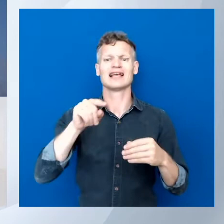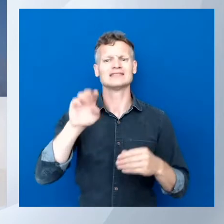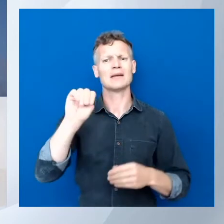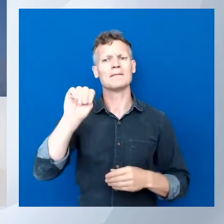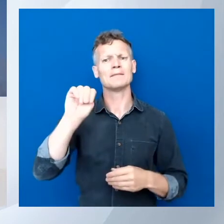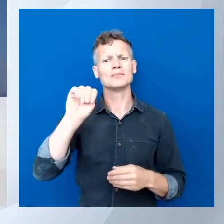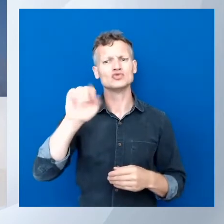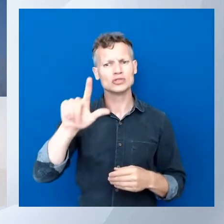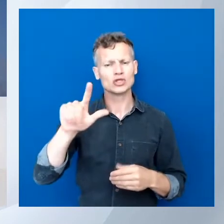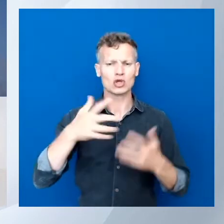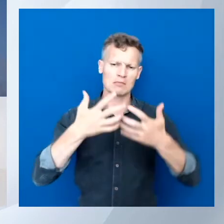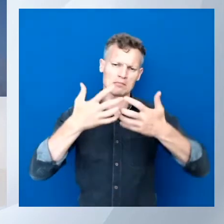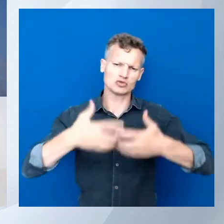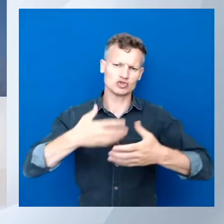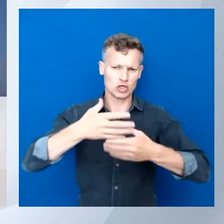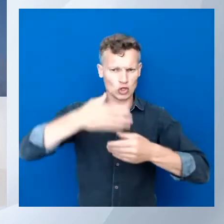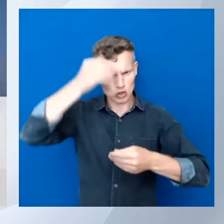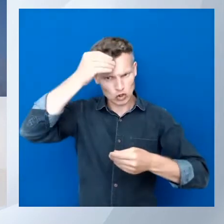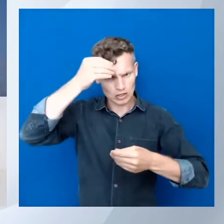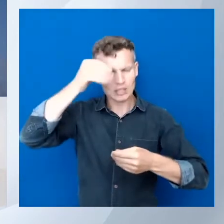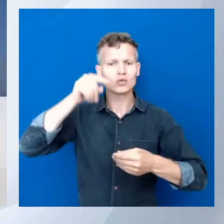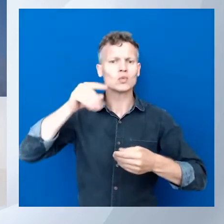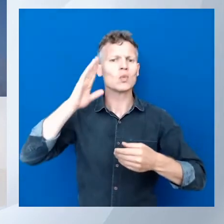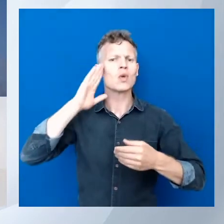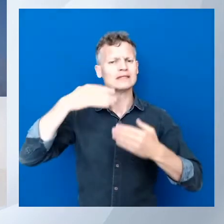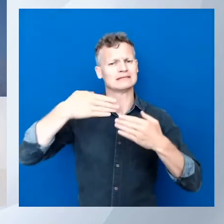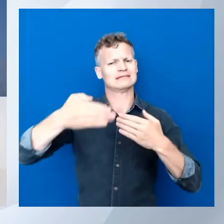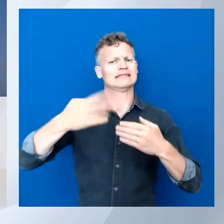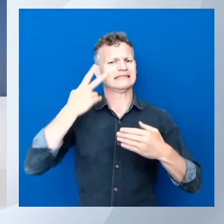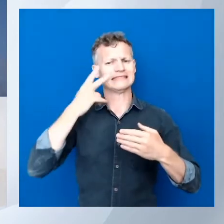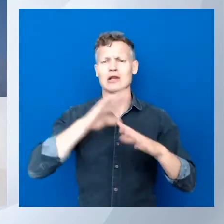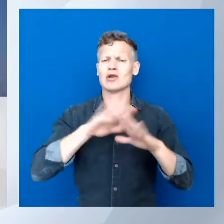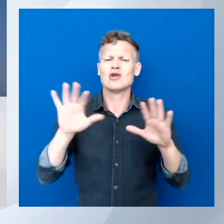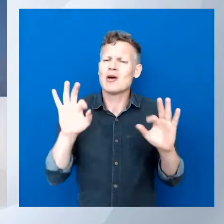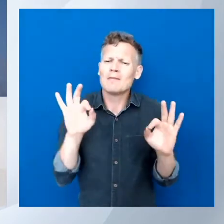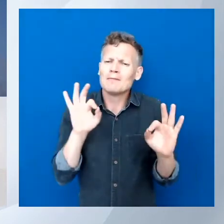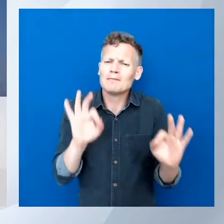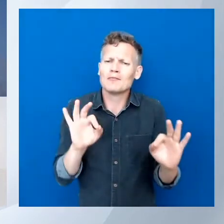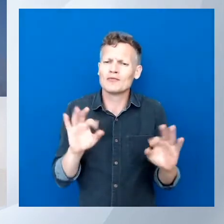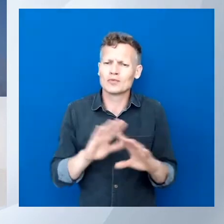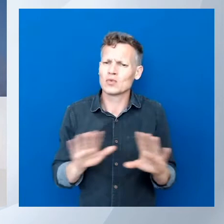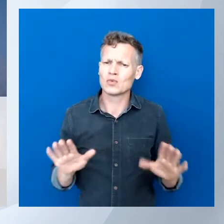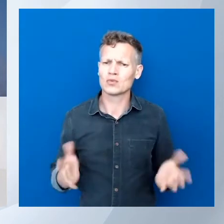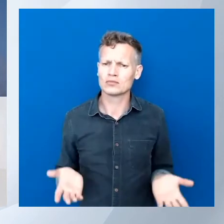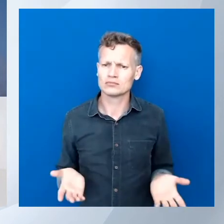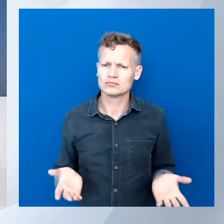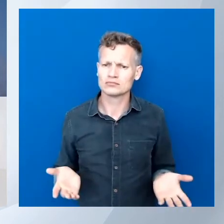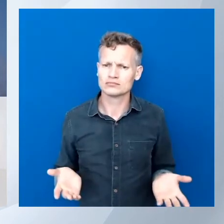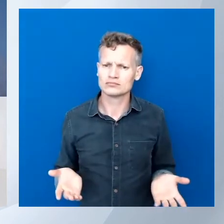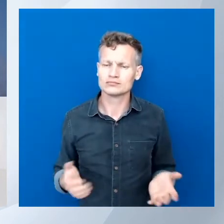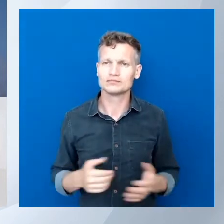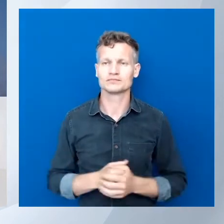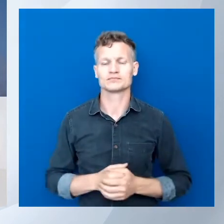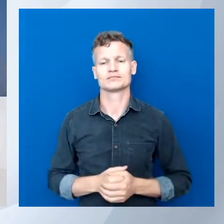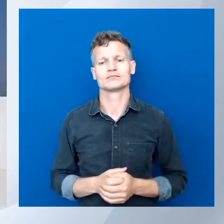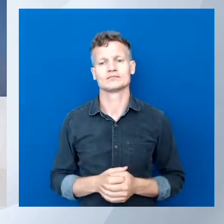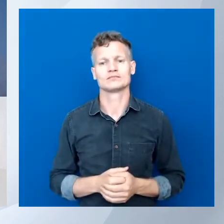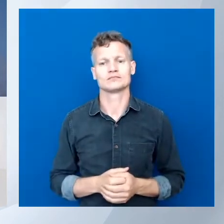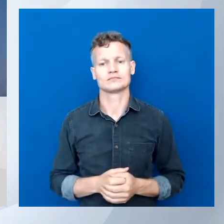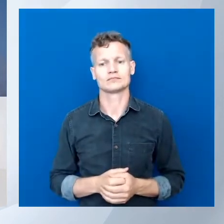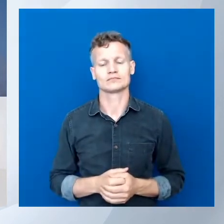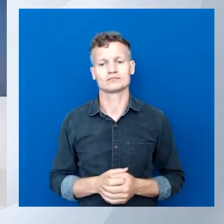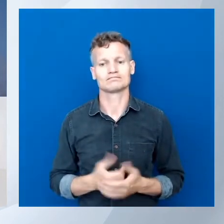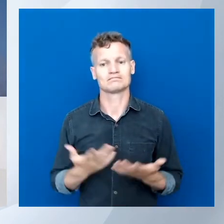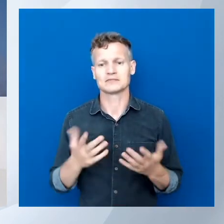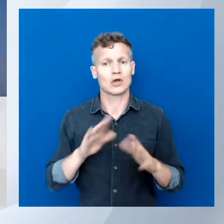but it's good to keep that in mind when we try and solve fairness problems. It's not a black and white